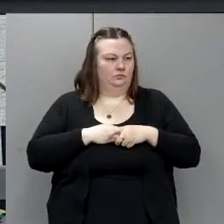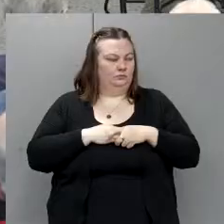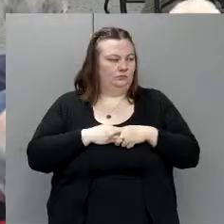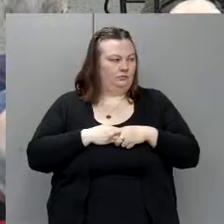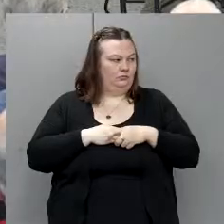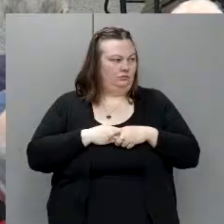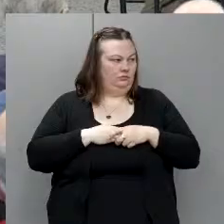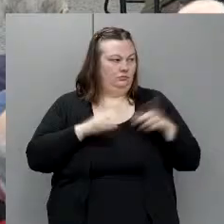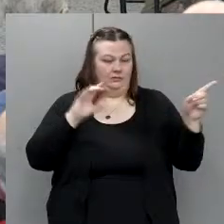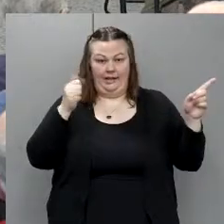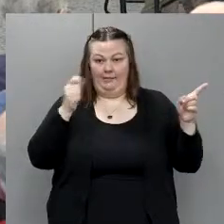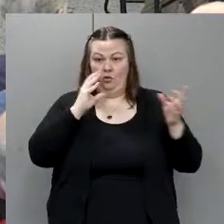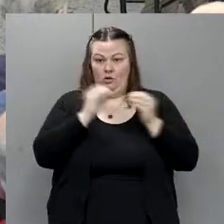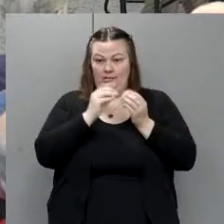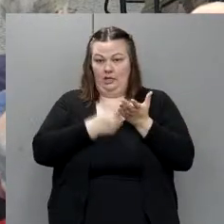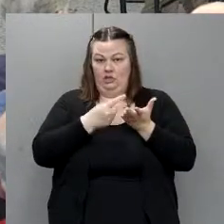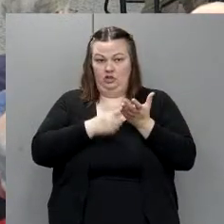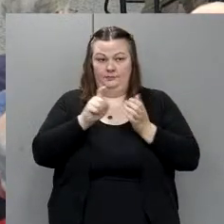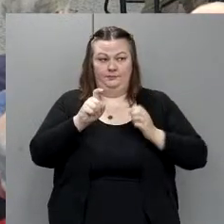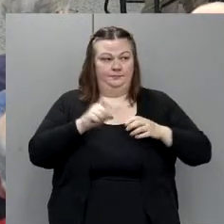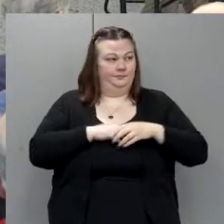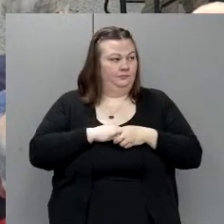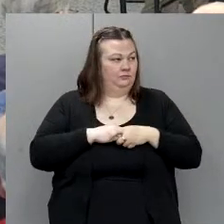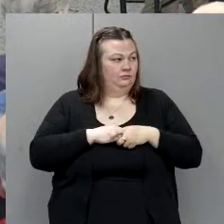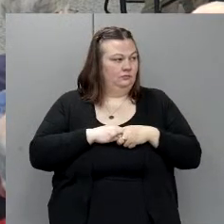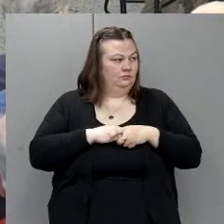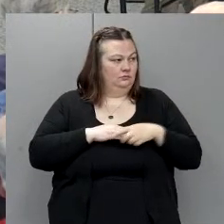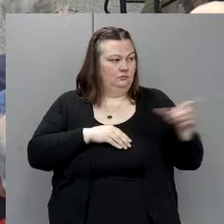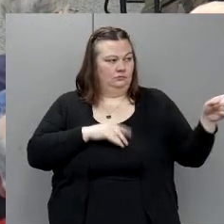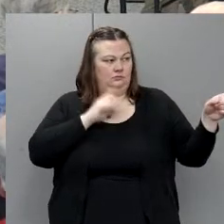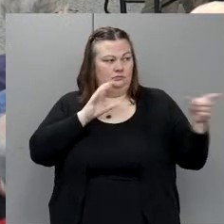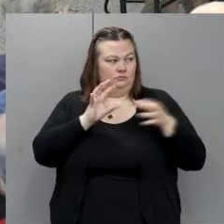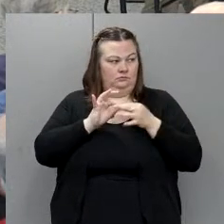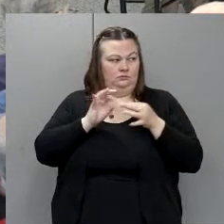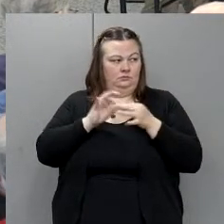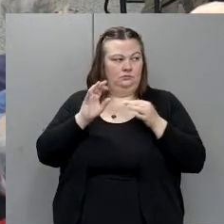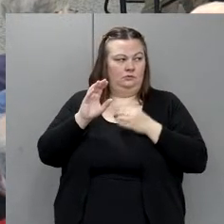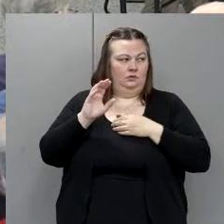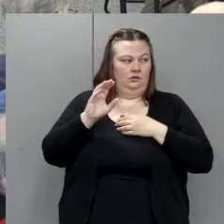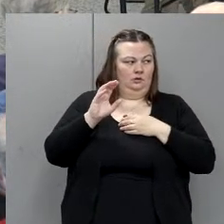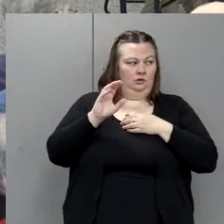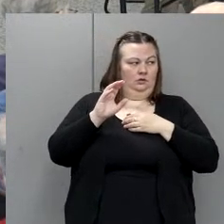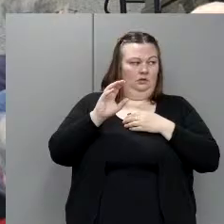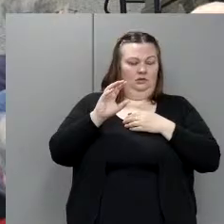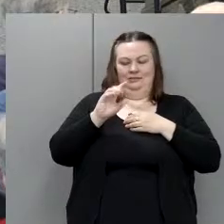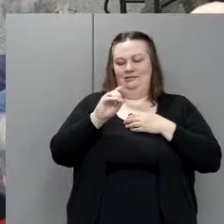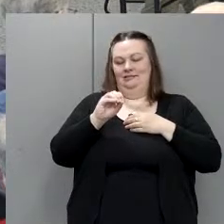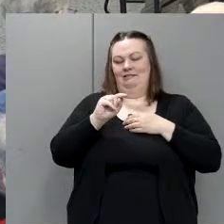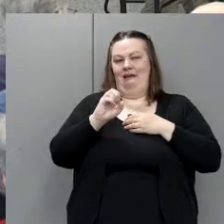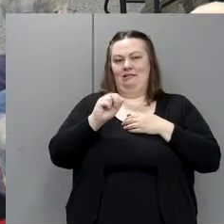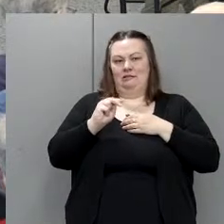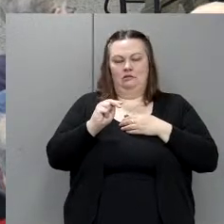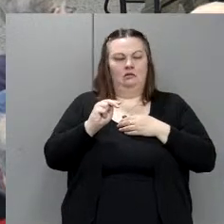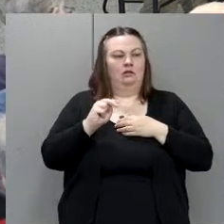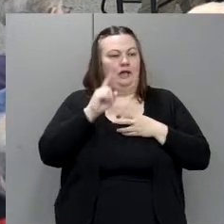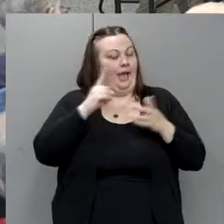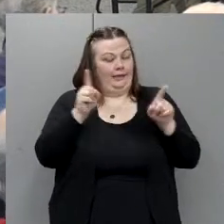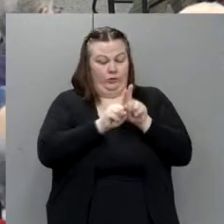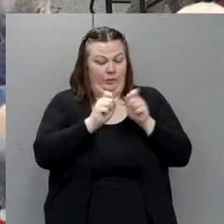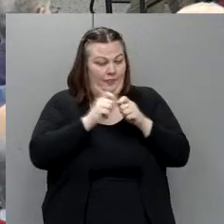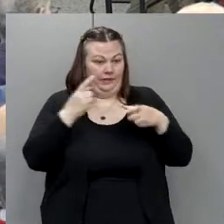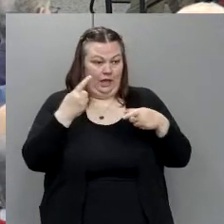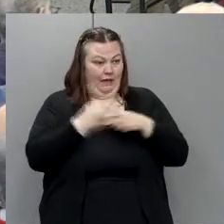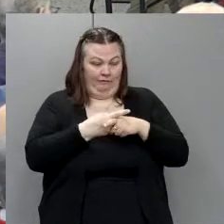All right, any more discussion? I just wanted to put something out on the floor. I totally agree with the